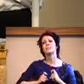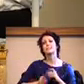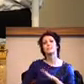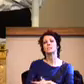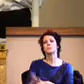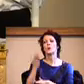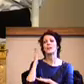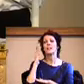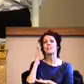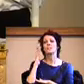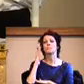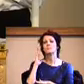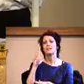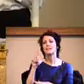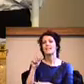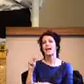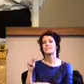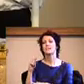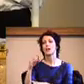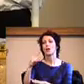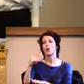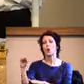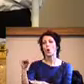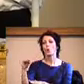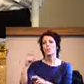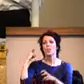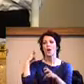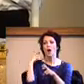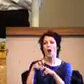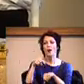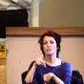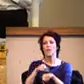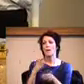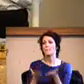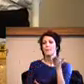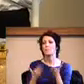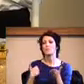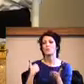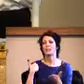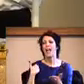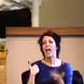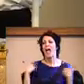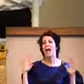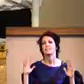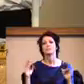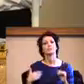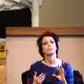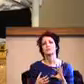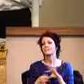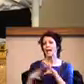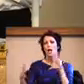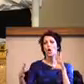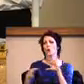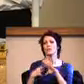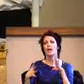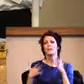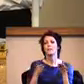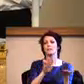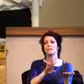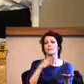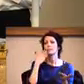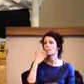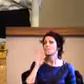go yes of the hard childhood that we might have had let go of the bad